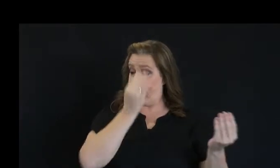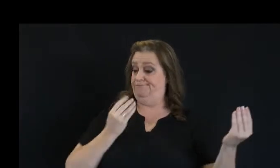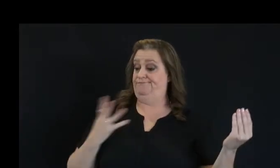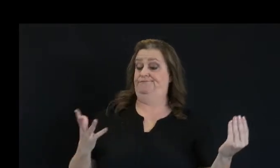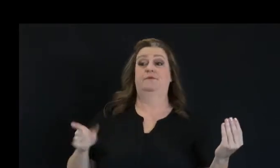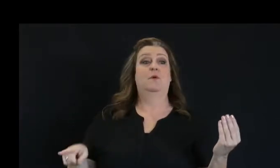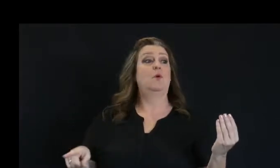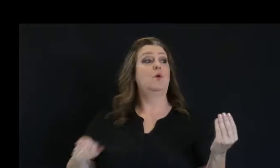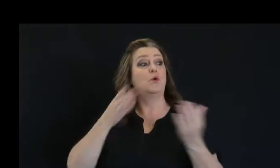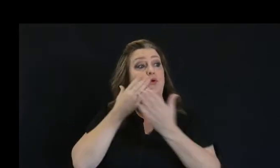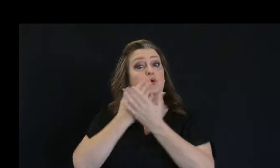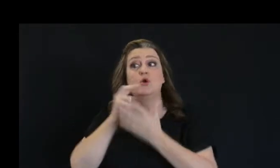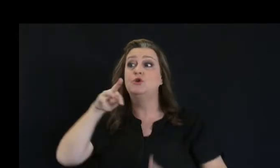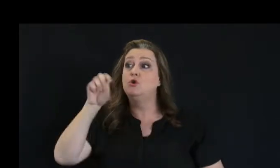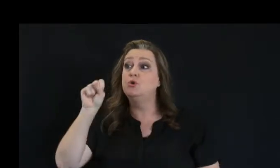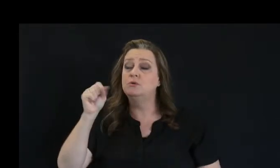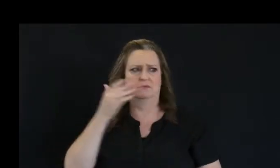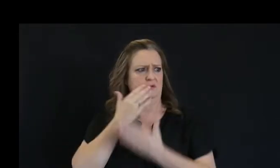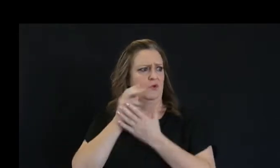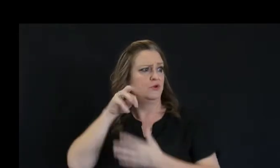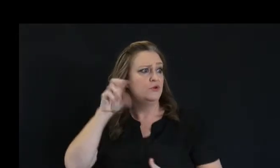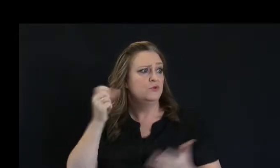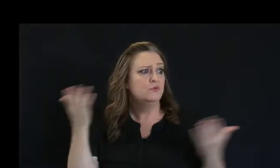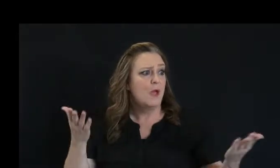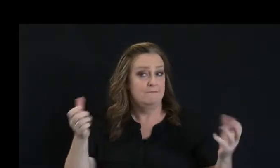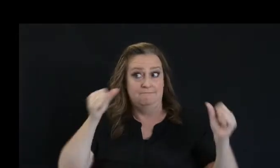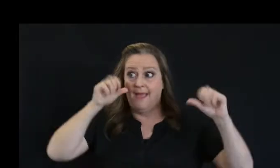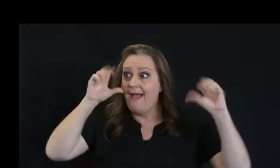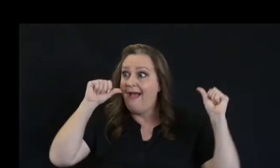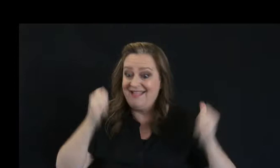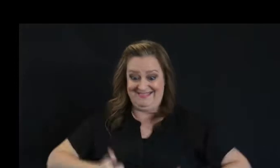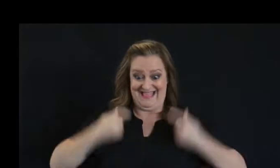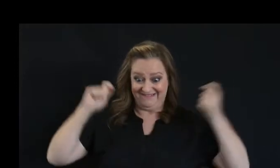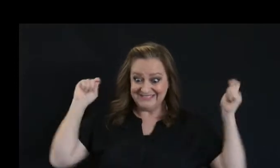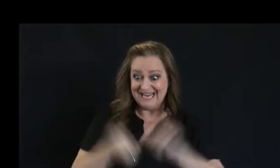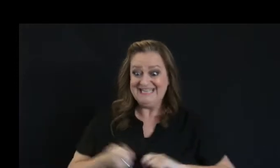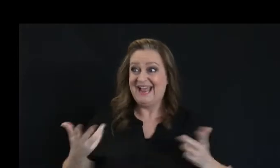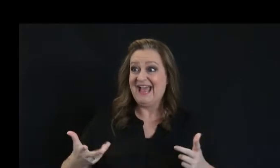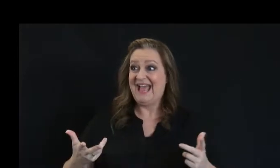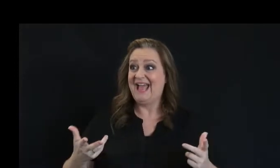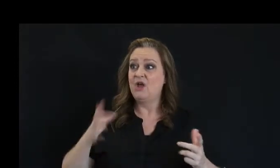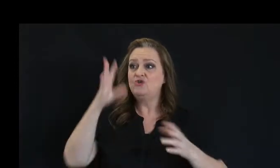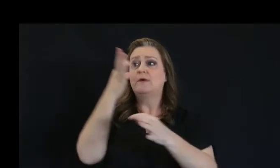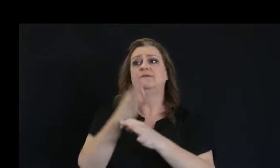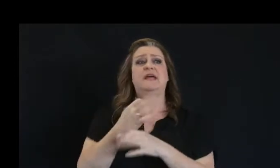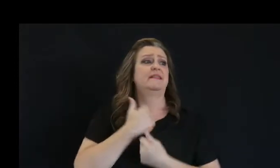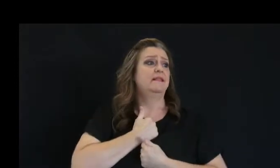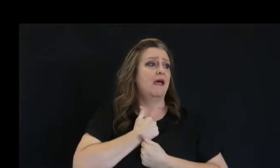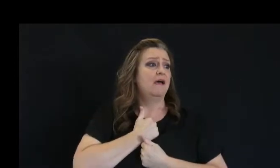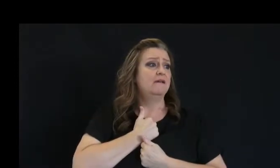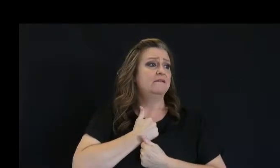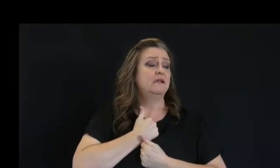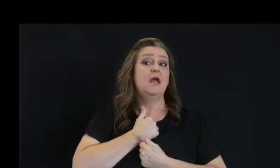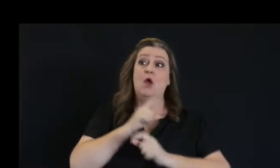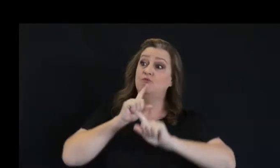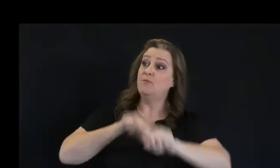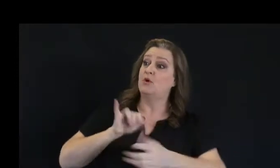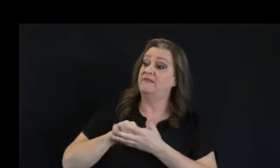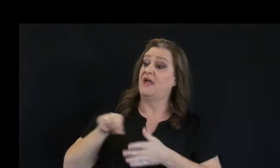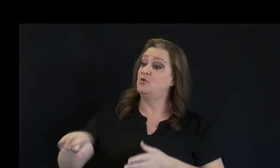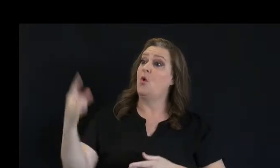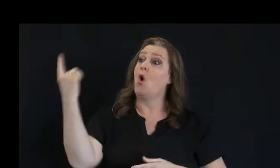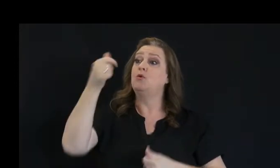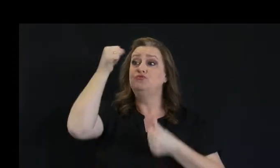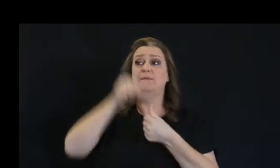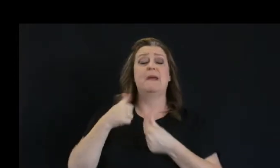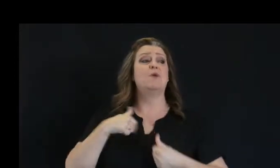us the good news. Now, what's the good news? It's going to be amazing. It's going to be life-changing. Here's what it is. Of your faith and love, and reported that you always remember